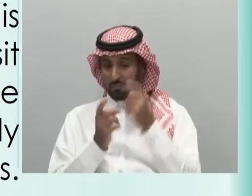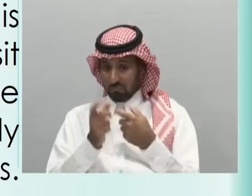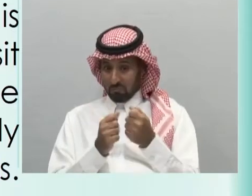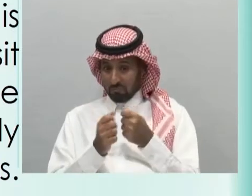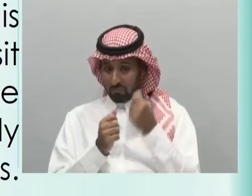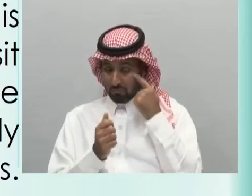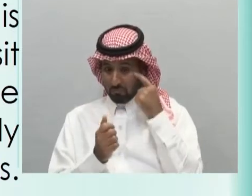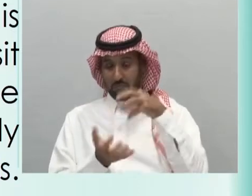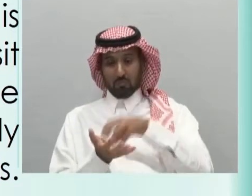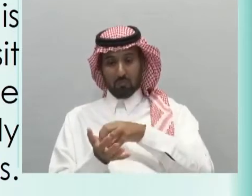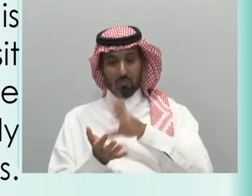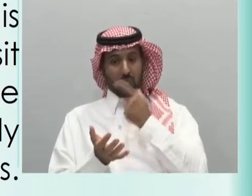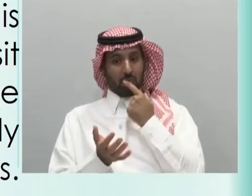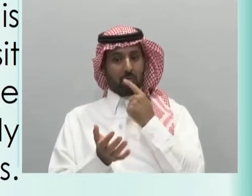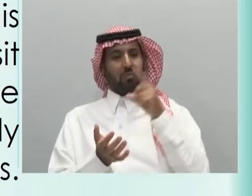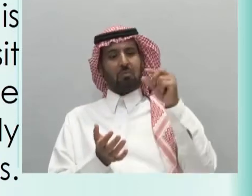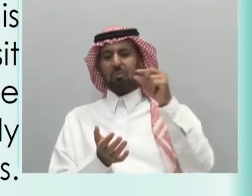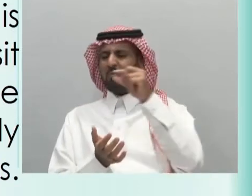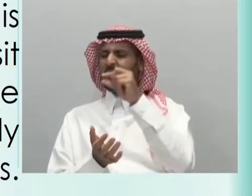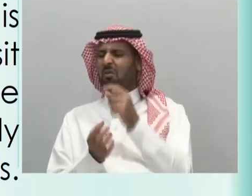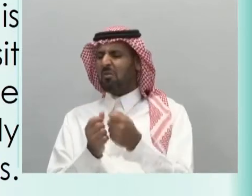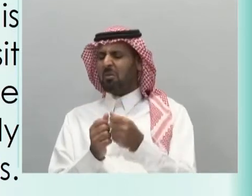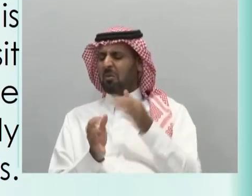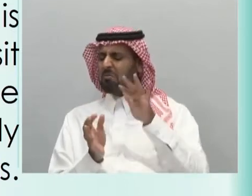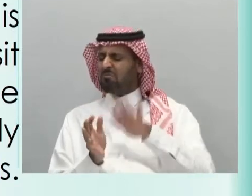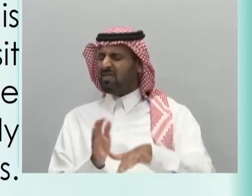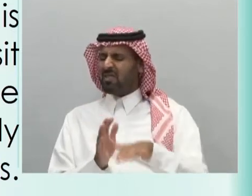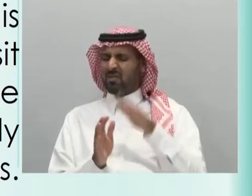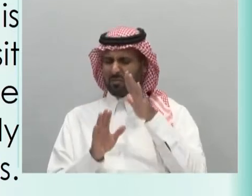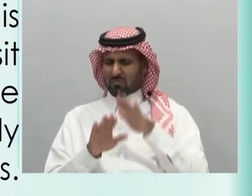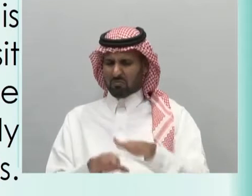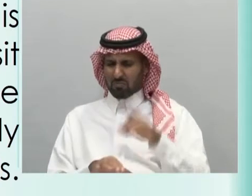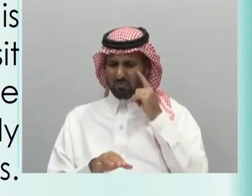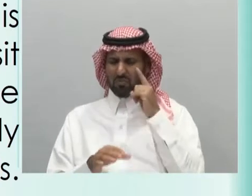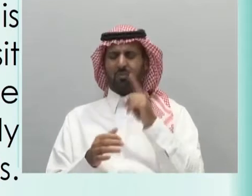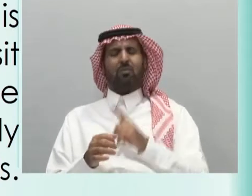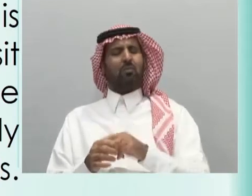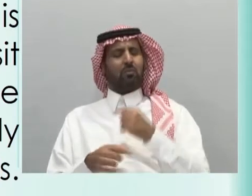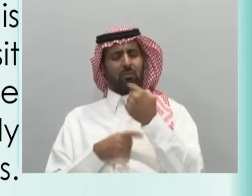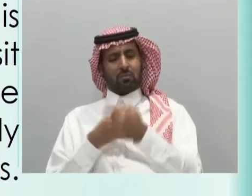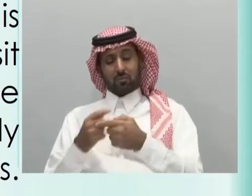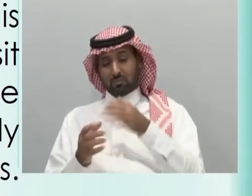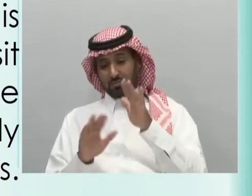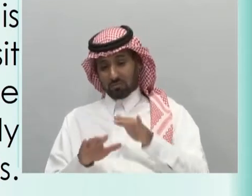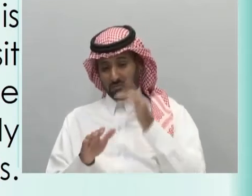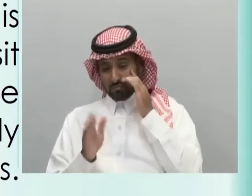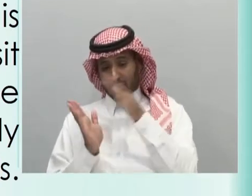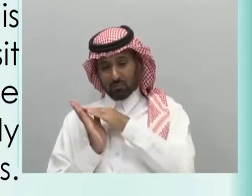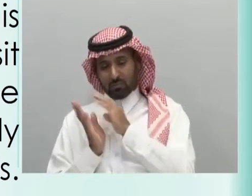cities, capsule hotels offer a relatively inexpensive alternative to more traditional hotels.